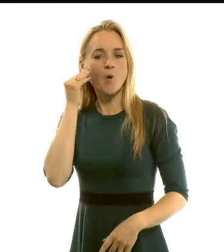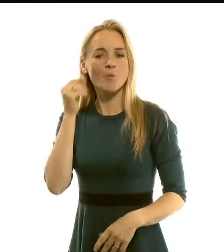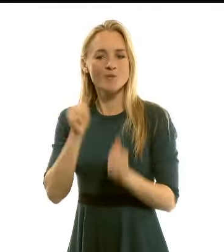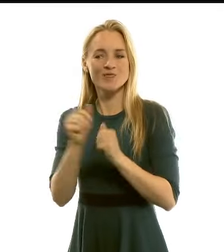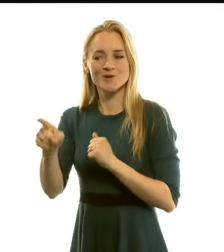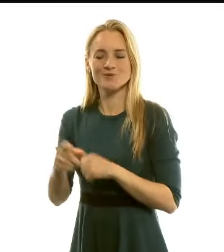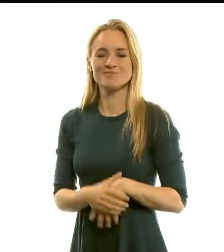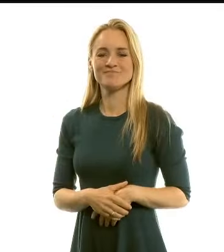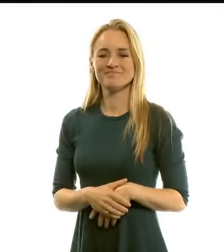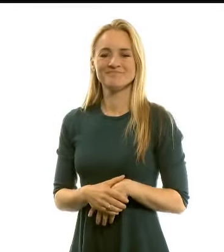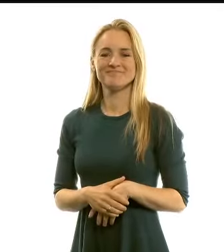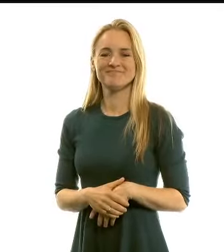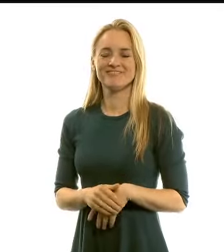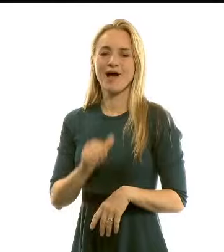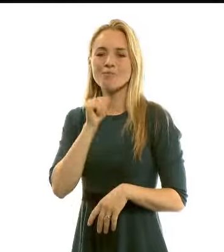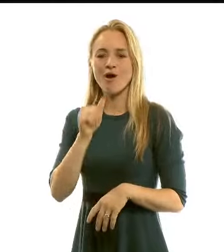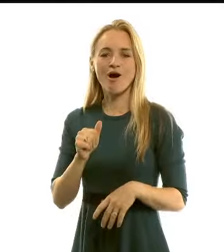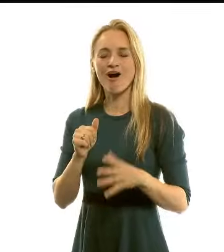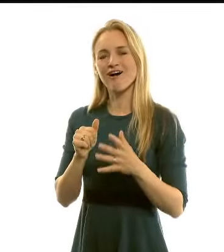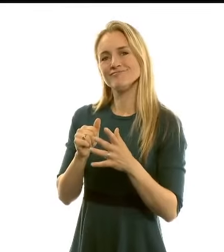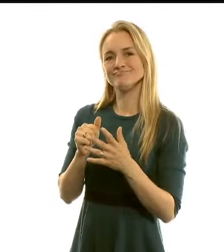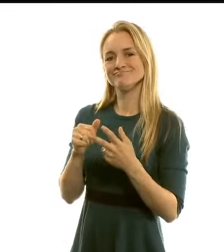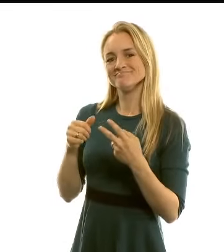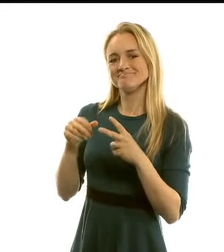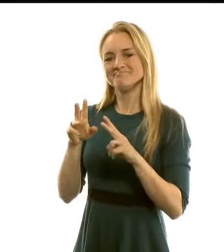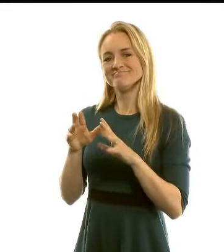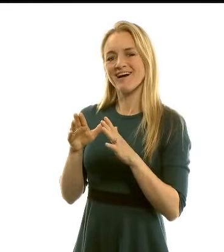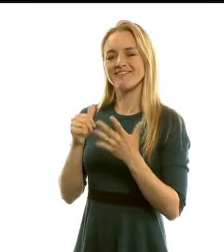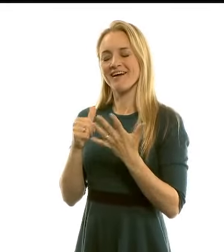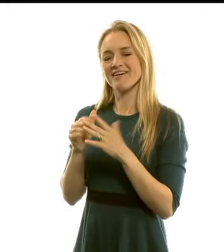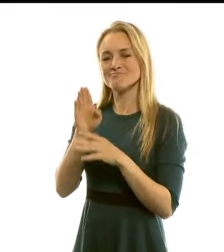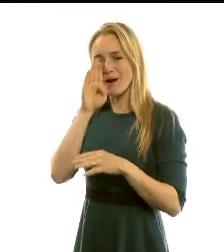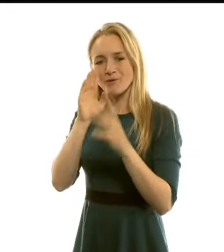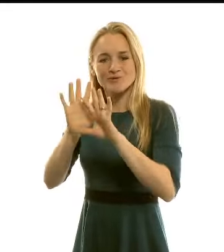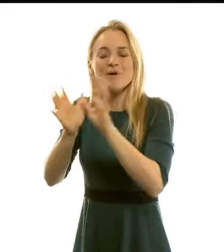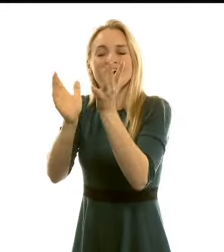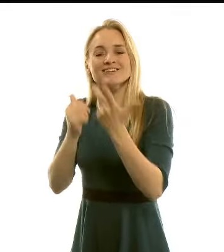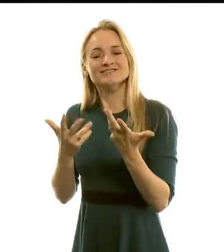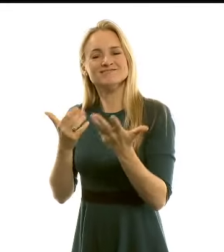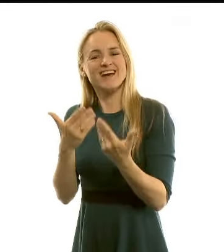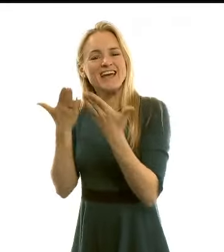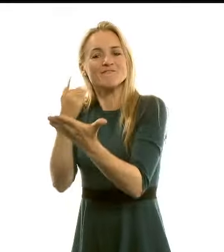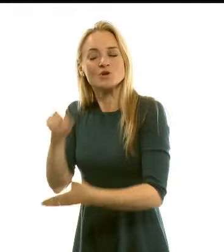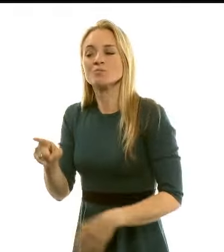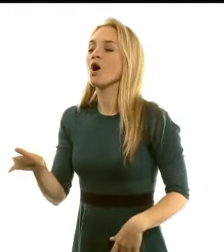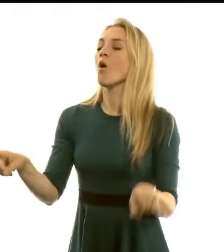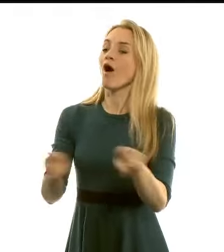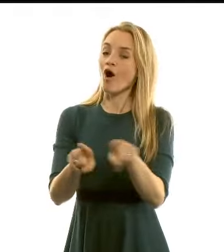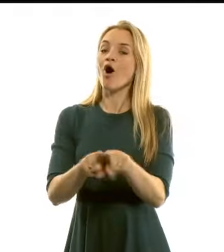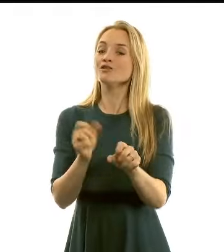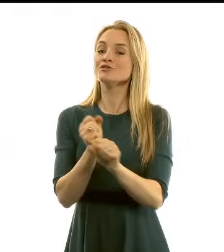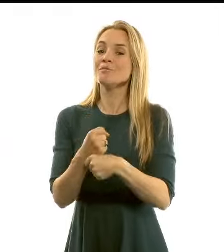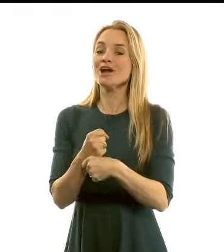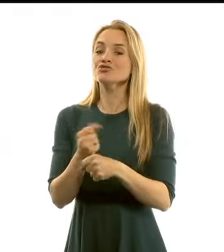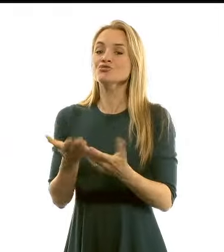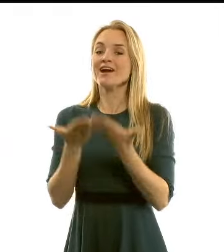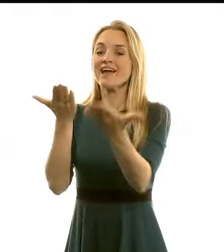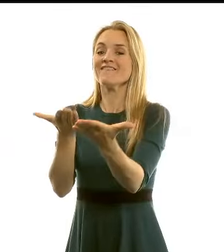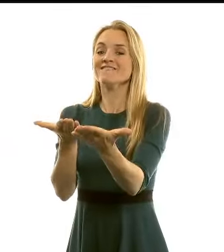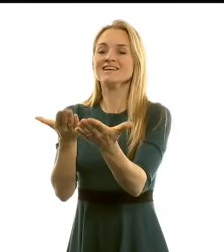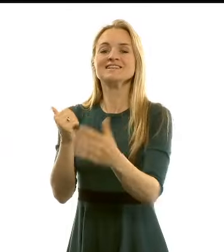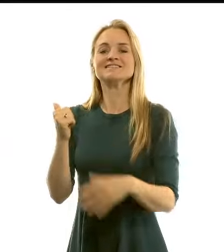And so I just feel like mine's more elaborate, has a lot more moving parts than Vic's. Oh, I also got you a gift, and it's this tiger head because you remind me of the fierce tiger. Oh, Vic, that